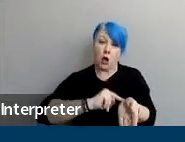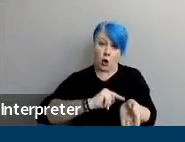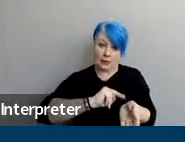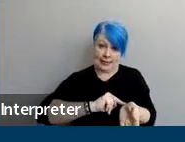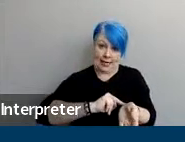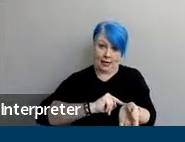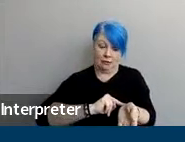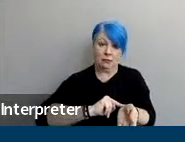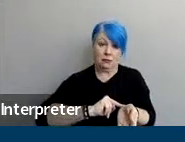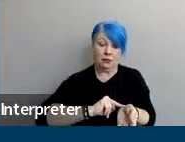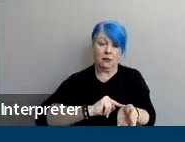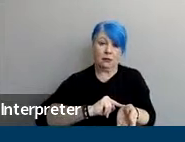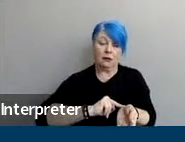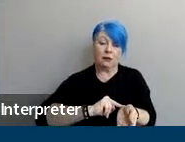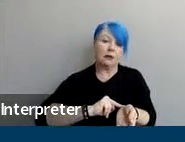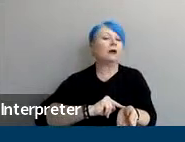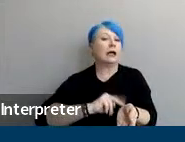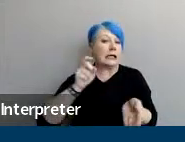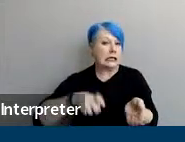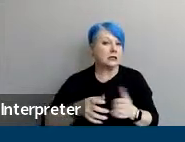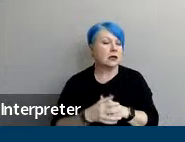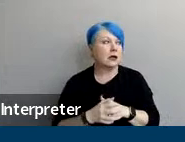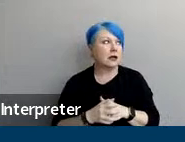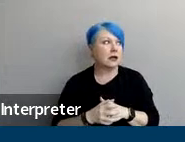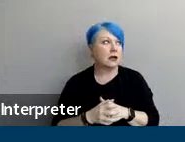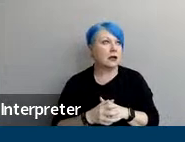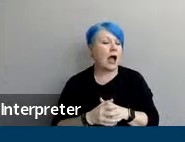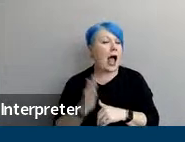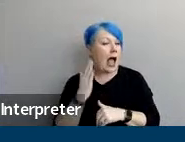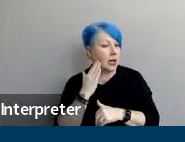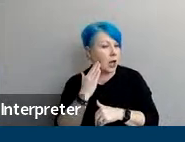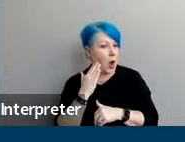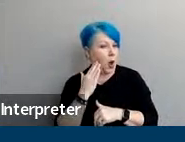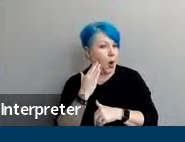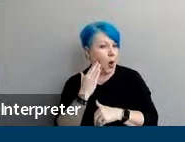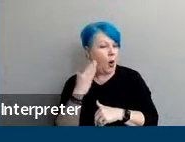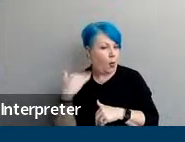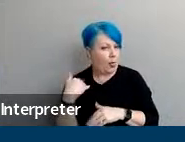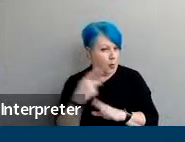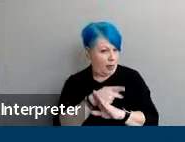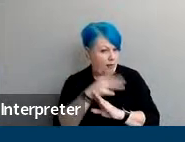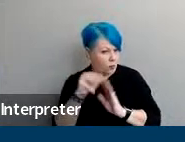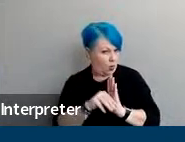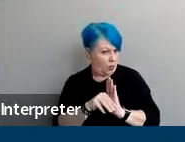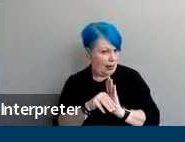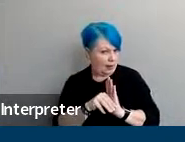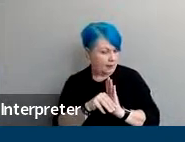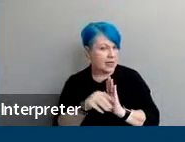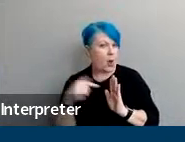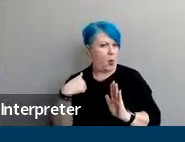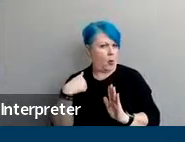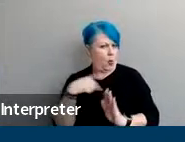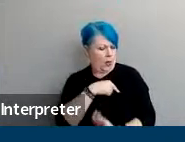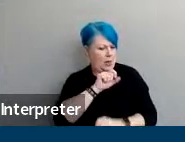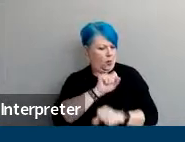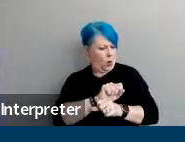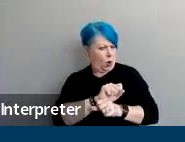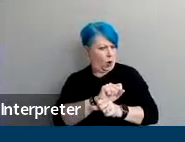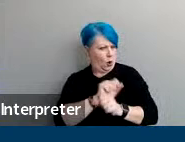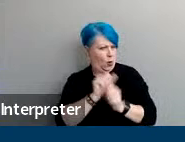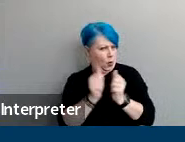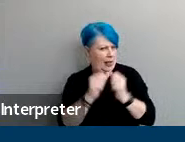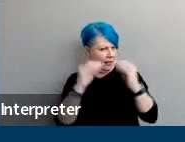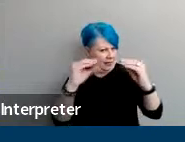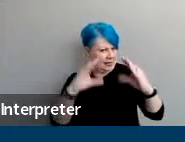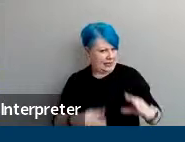Nursing, I know we have programs that we work with teachers who are graduating. Do we have the same type